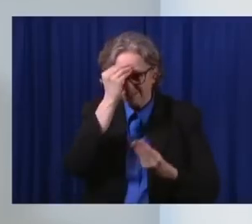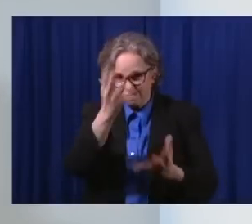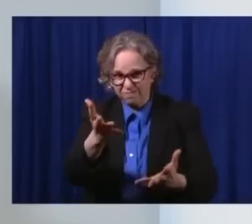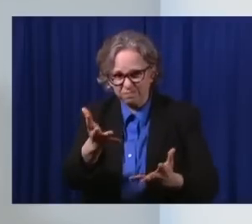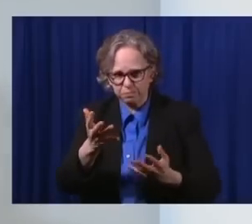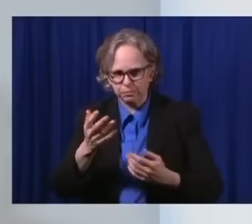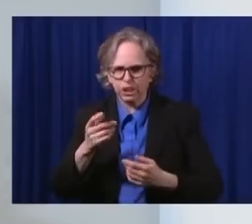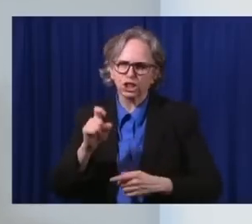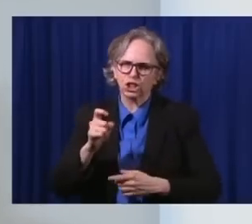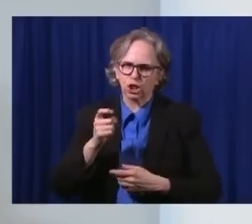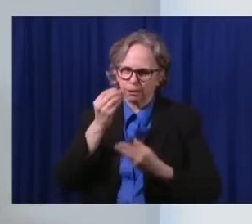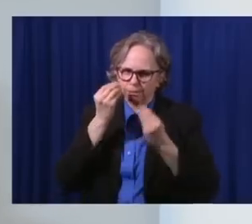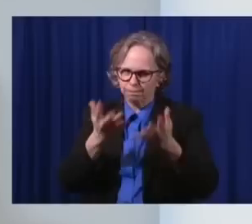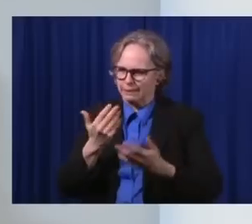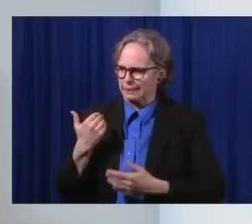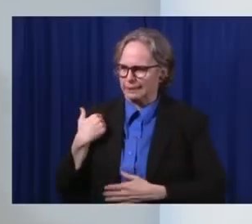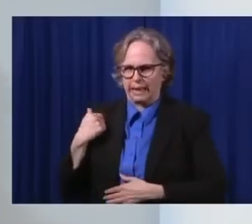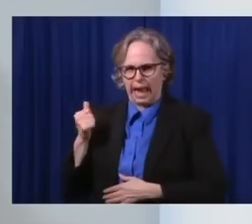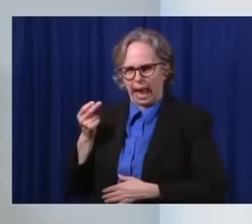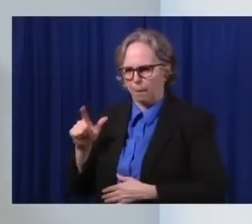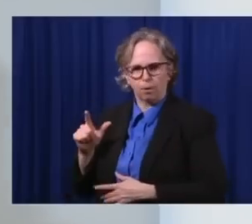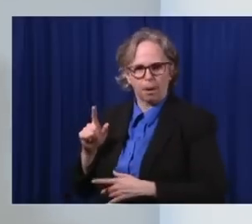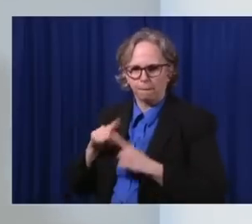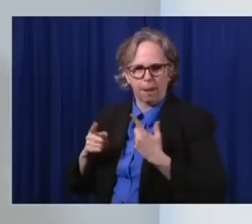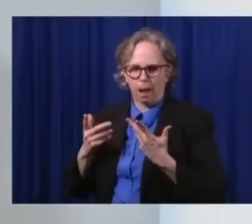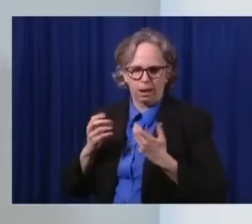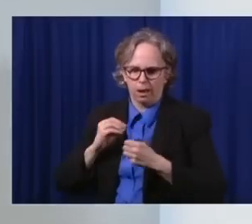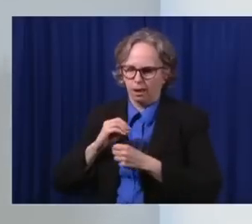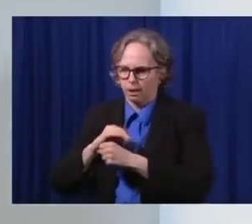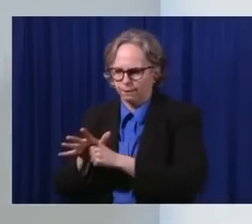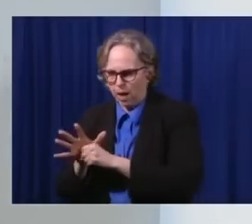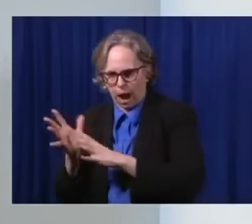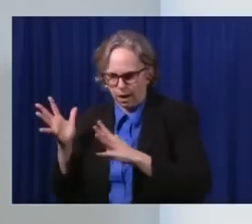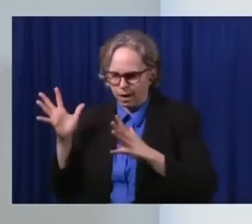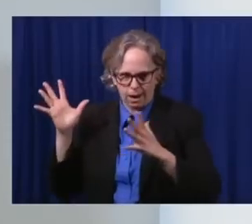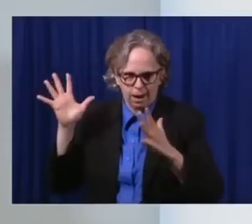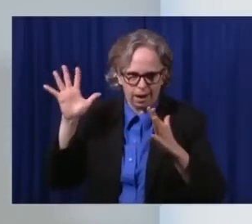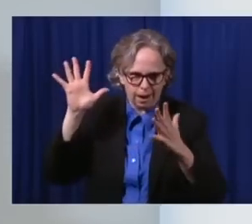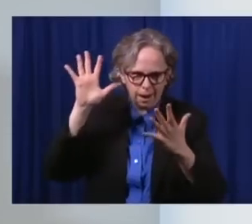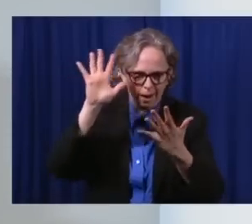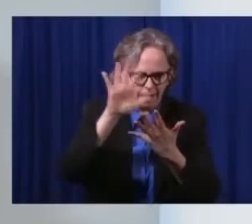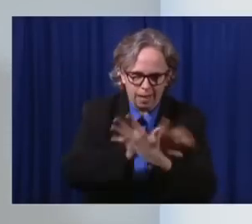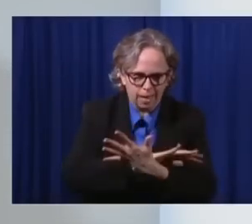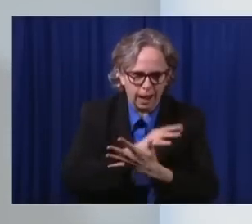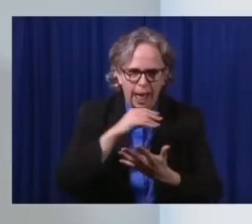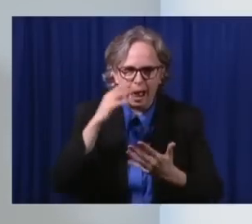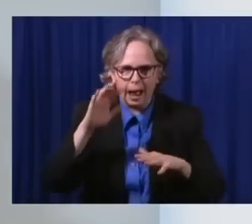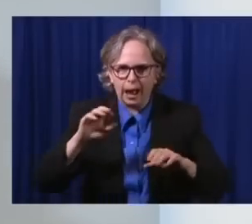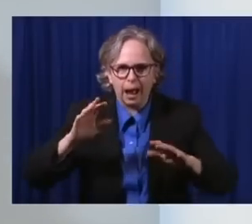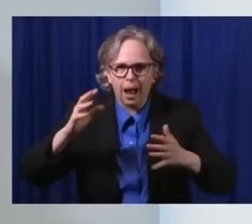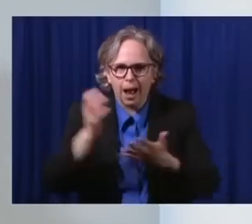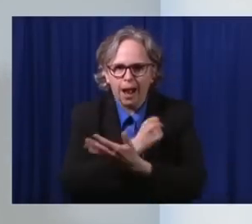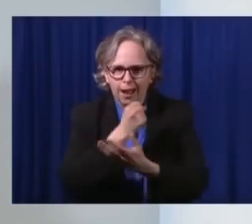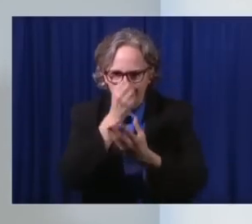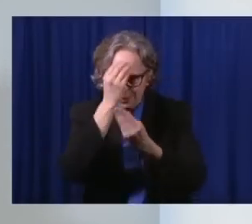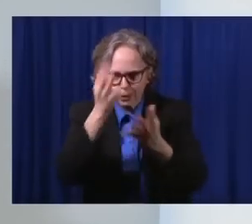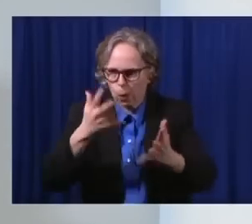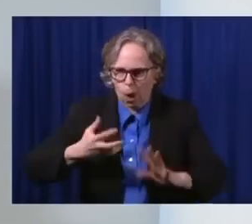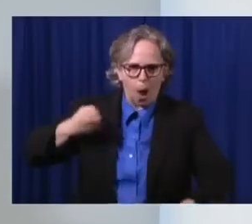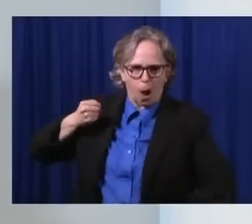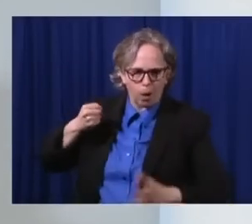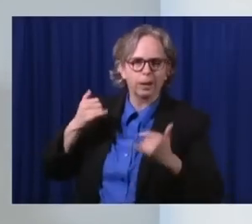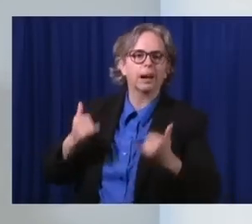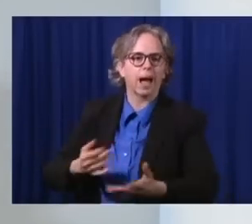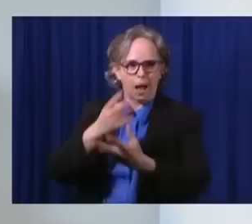of the coronavirus, we weren't able to do that, because there weren't the training opportunities and the alignment